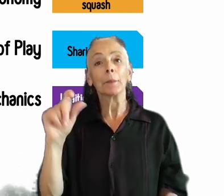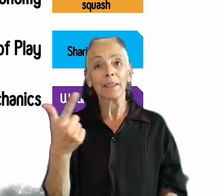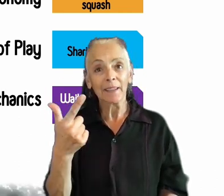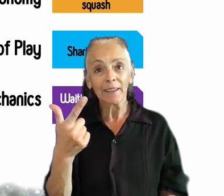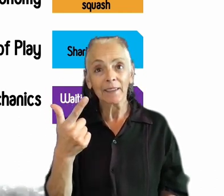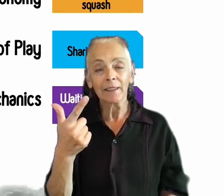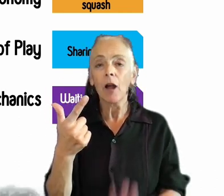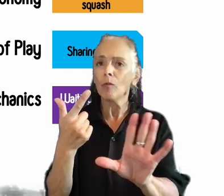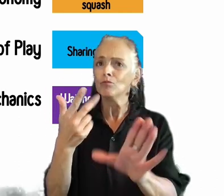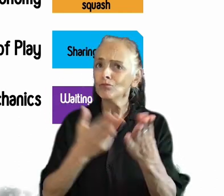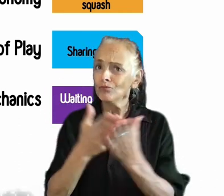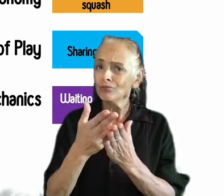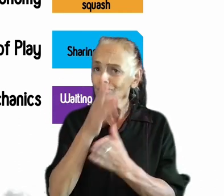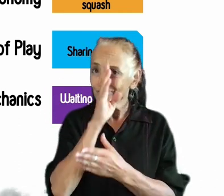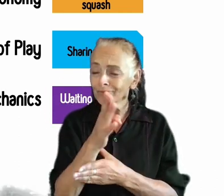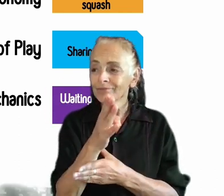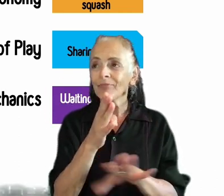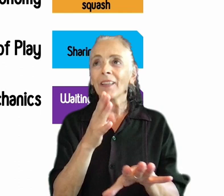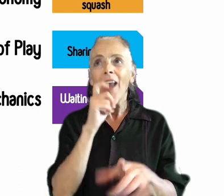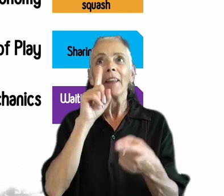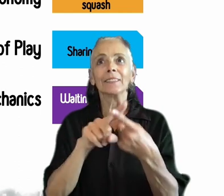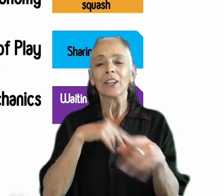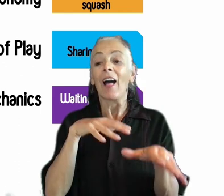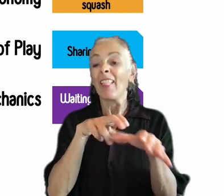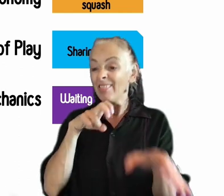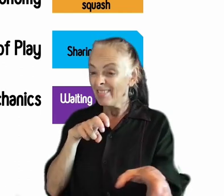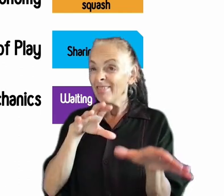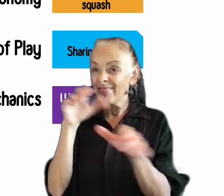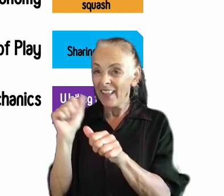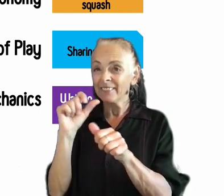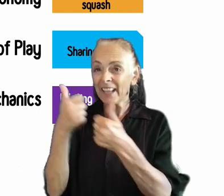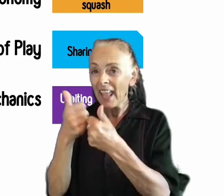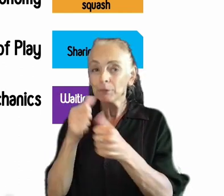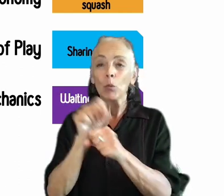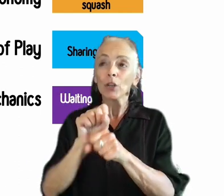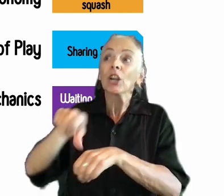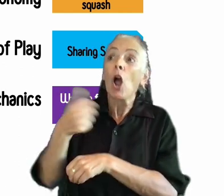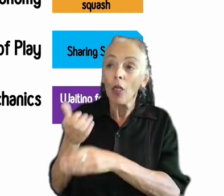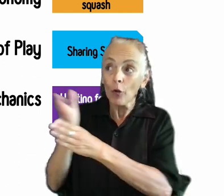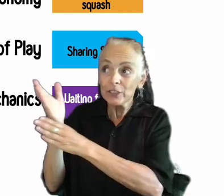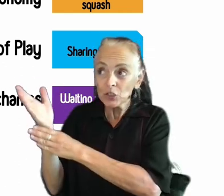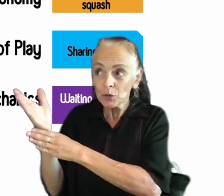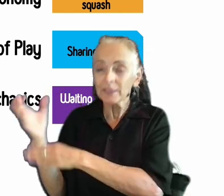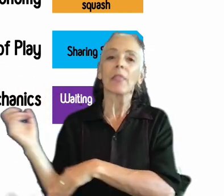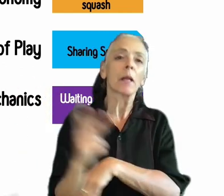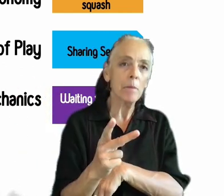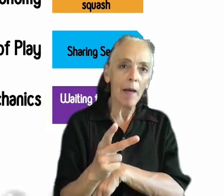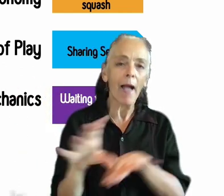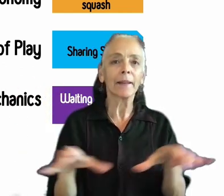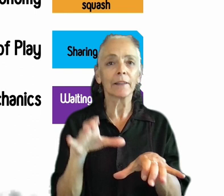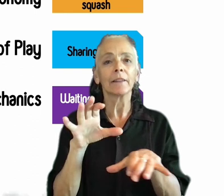and i'll be transparent i was it wasn't really until i left games and worked in some other industries and then came back and did some freelance